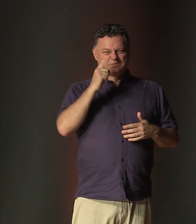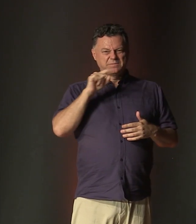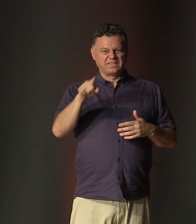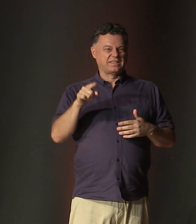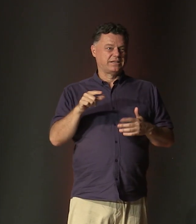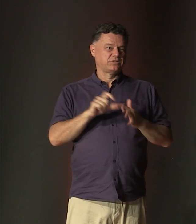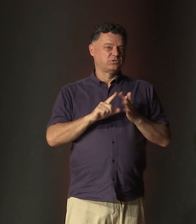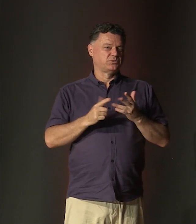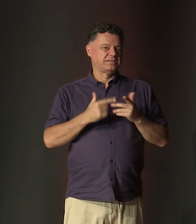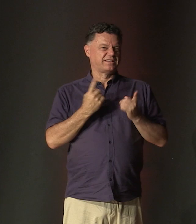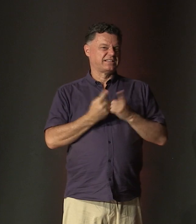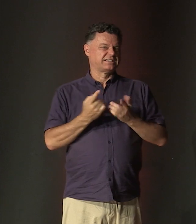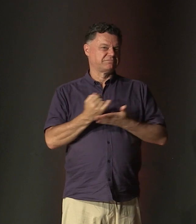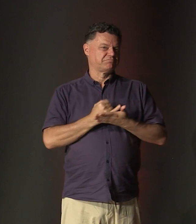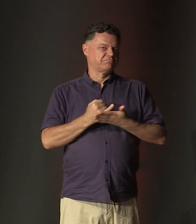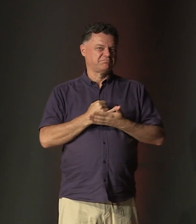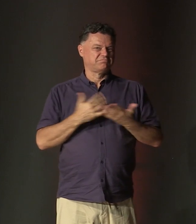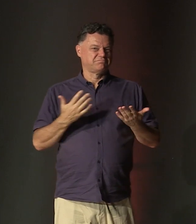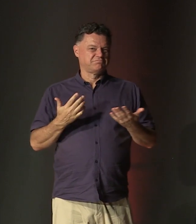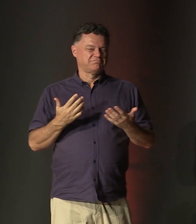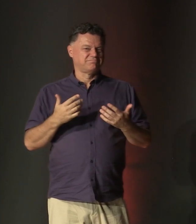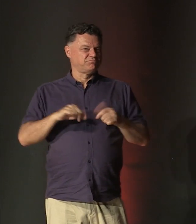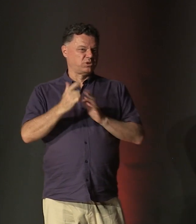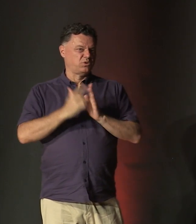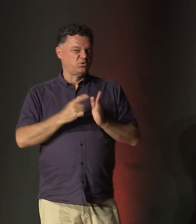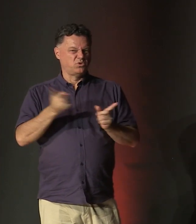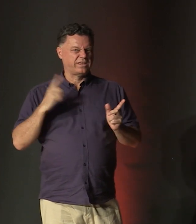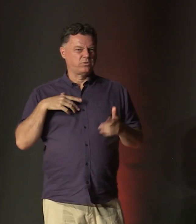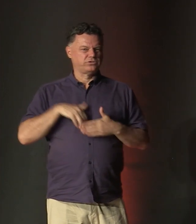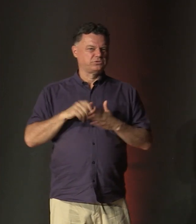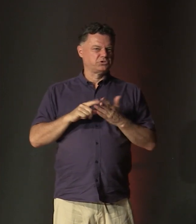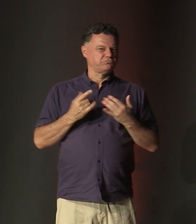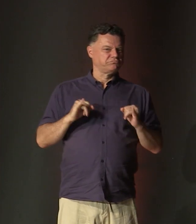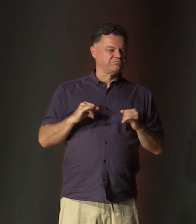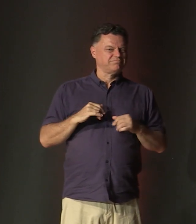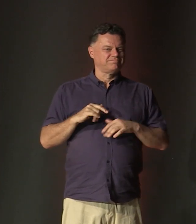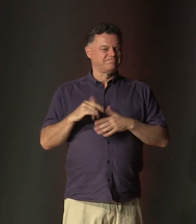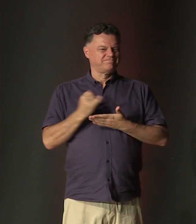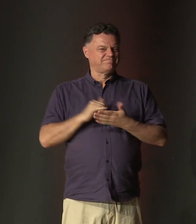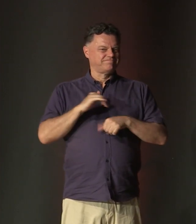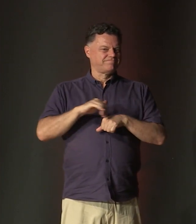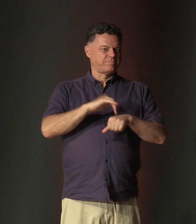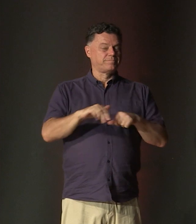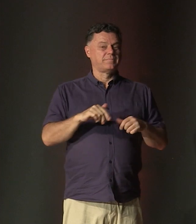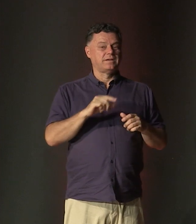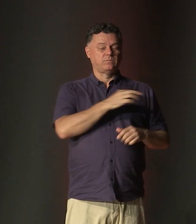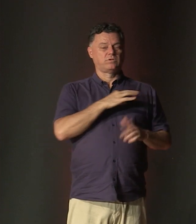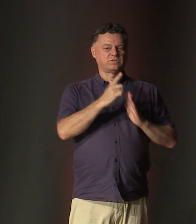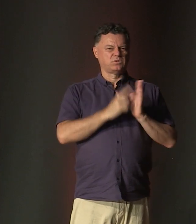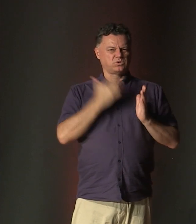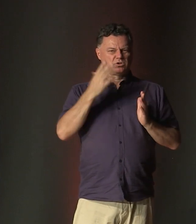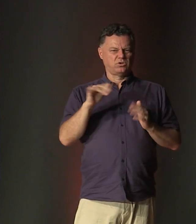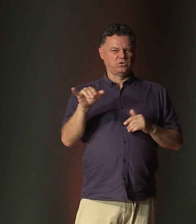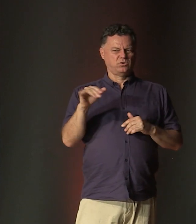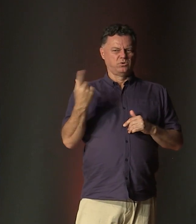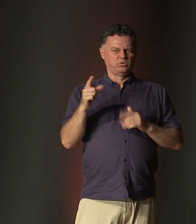do something questionable, maybe even illegal. And our privacy laws mean you might not always know who's